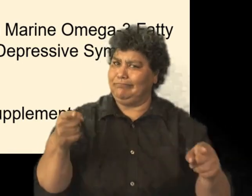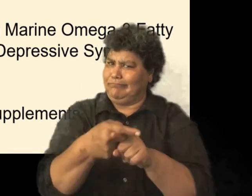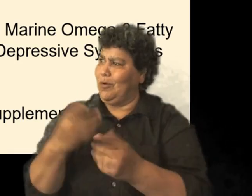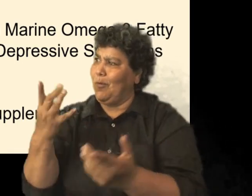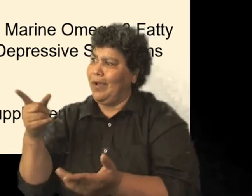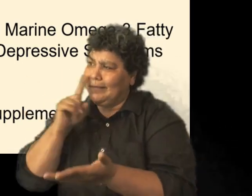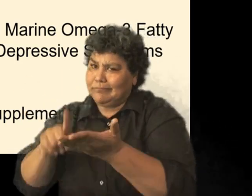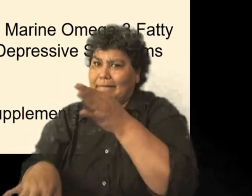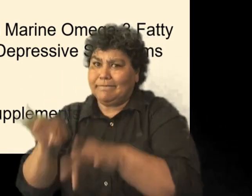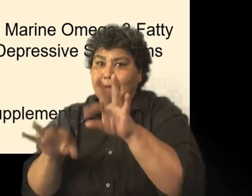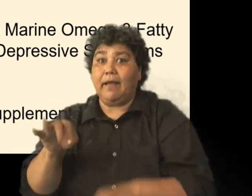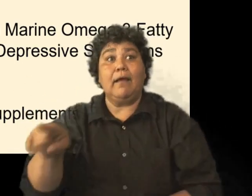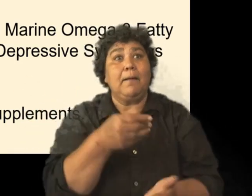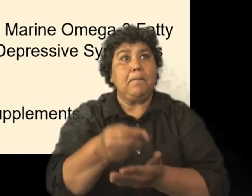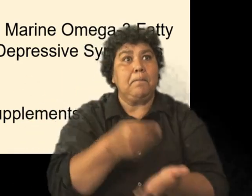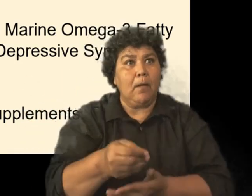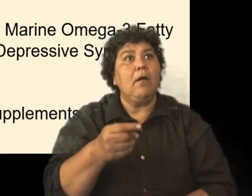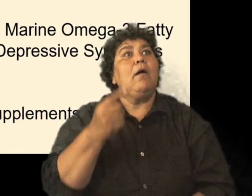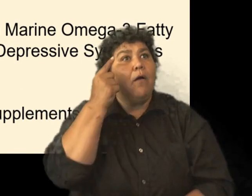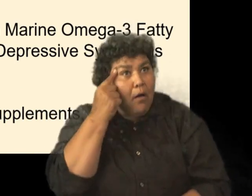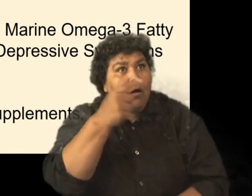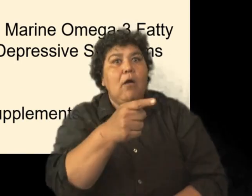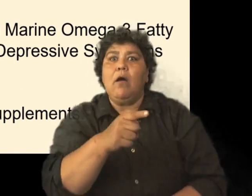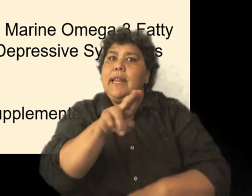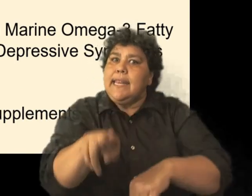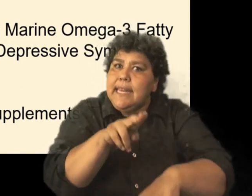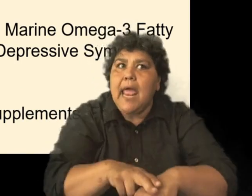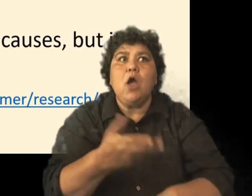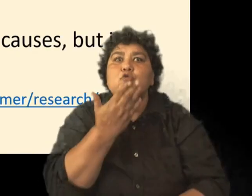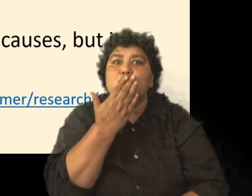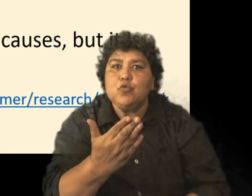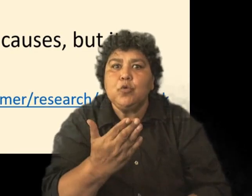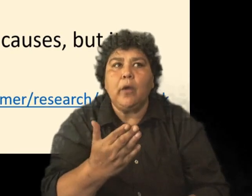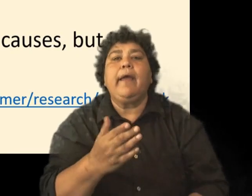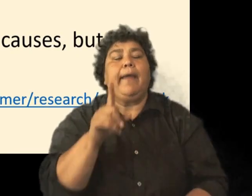as natural and good, prefer to believe the misinformation.